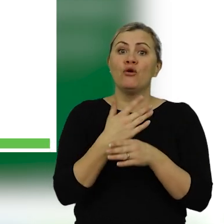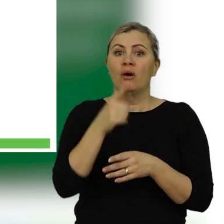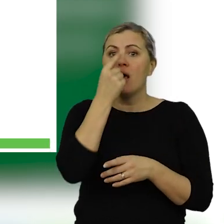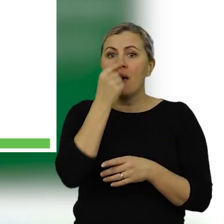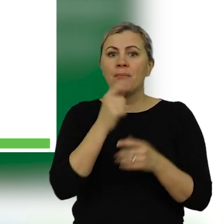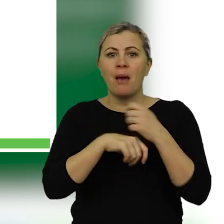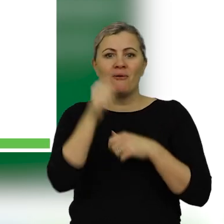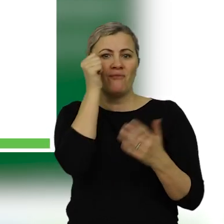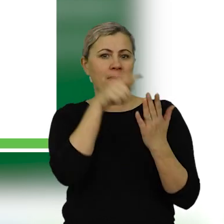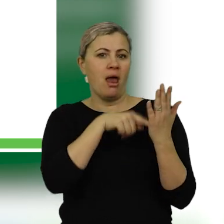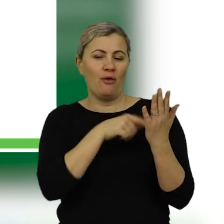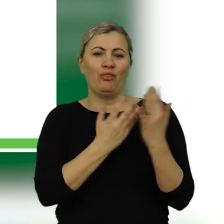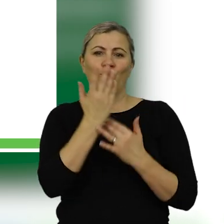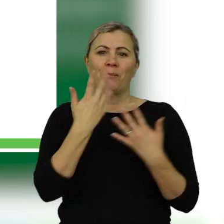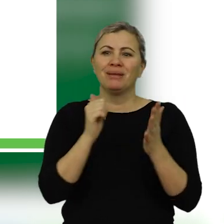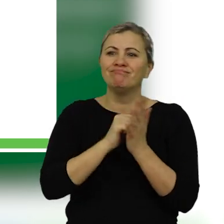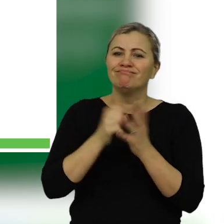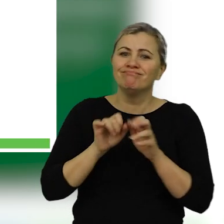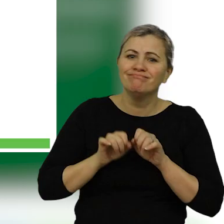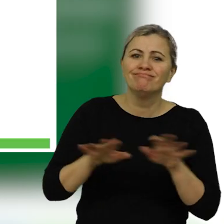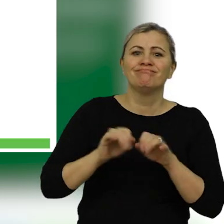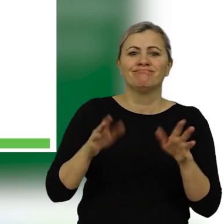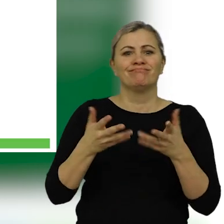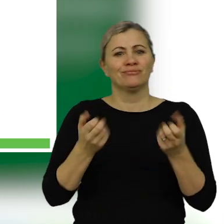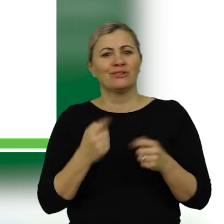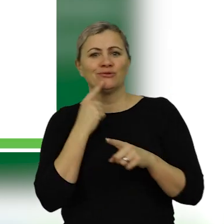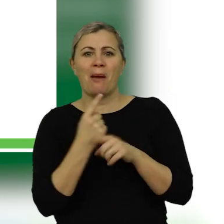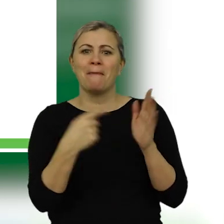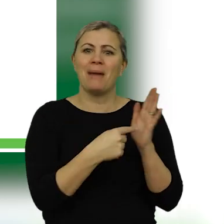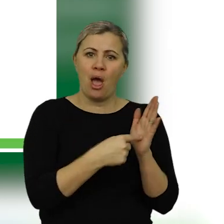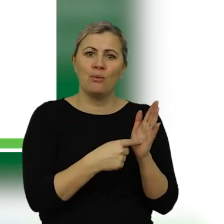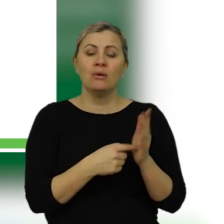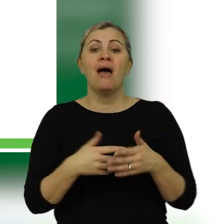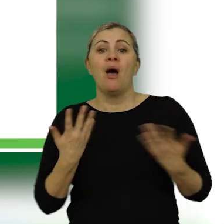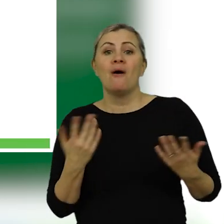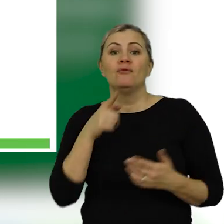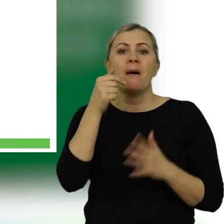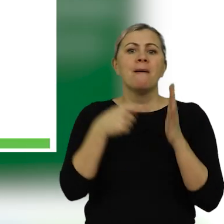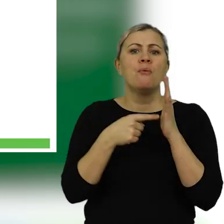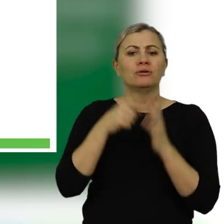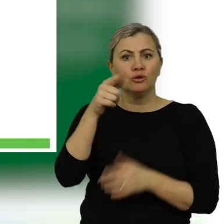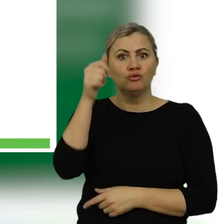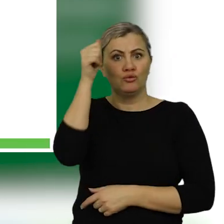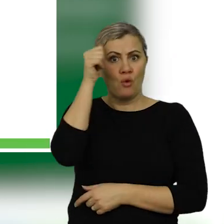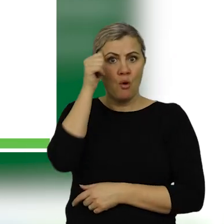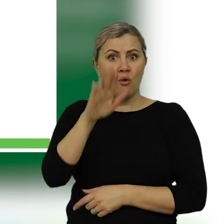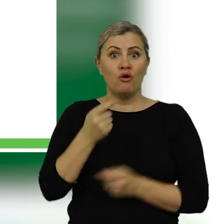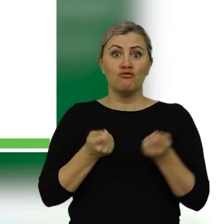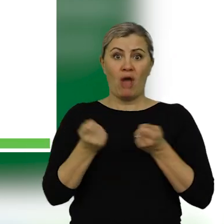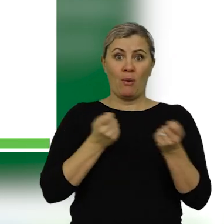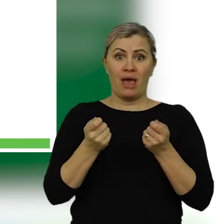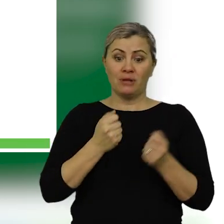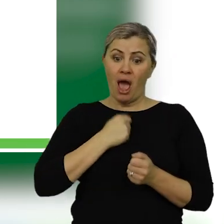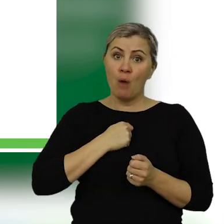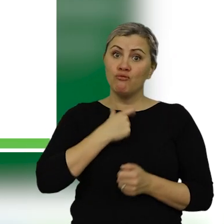be most familiar with as a result of the press coverage it receives. However, it's really important to stress that as a regulator, our